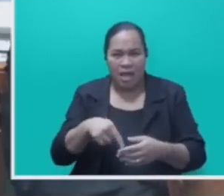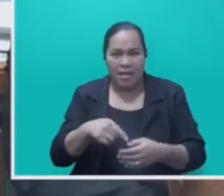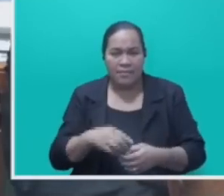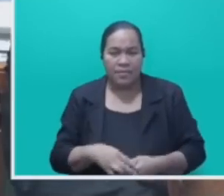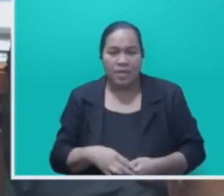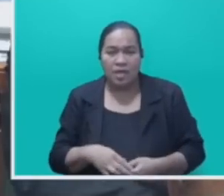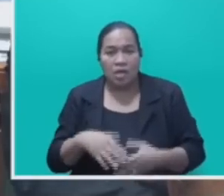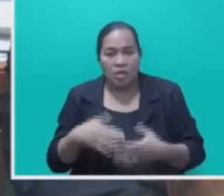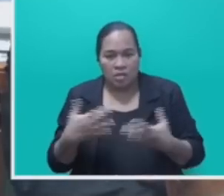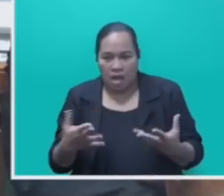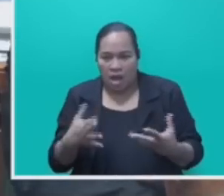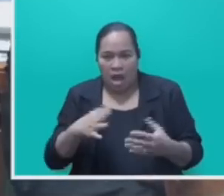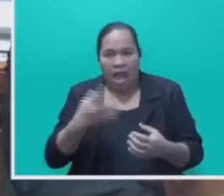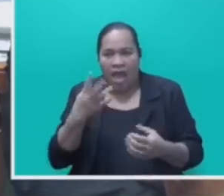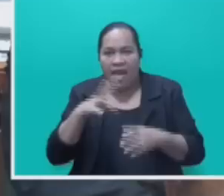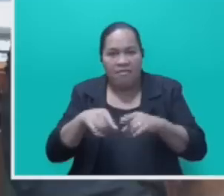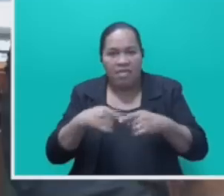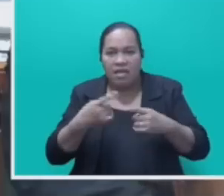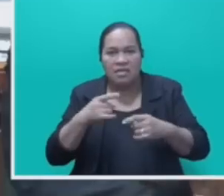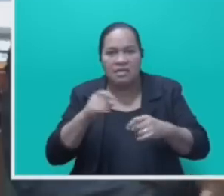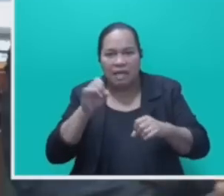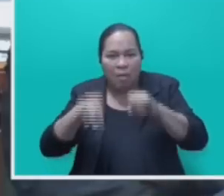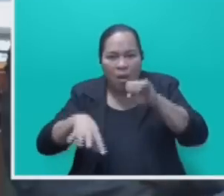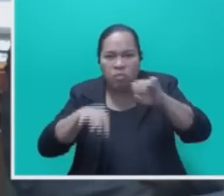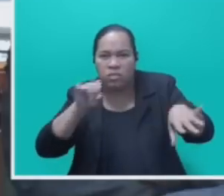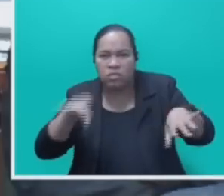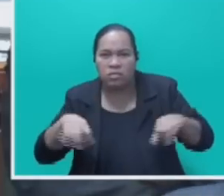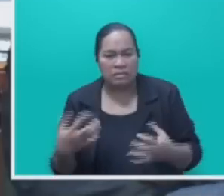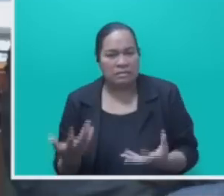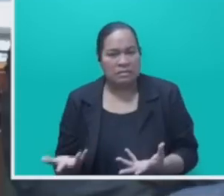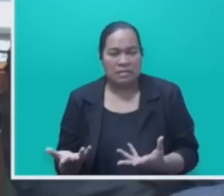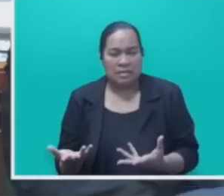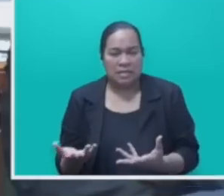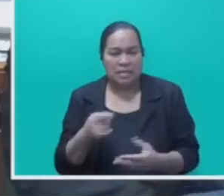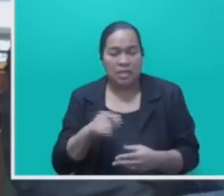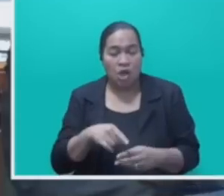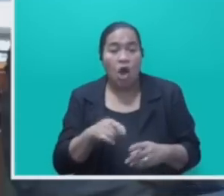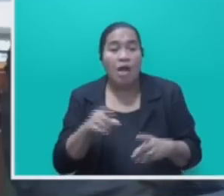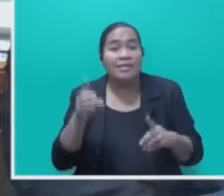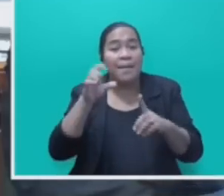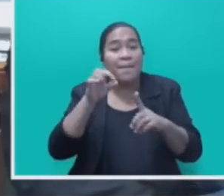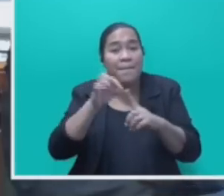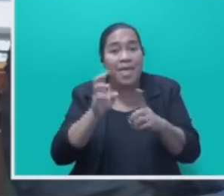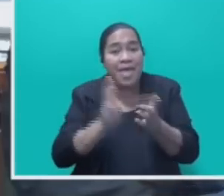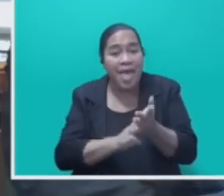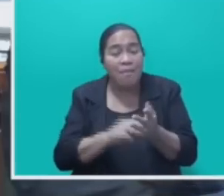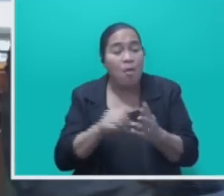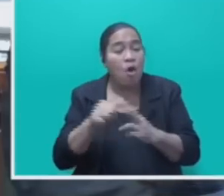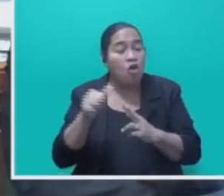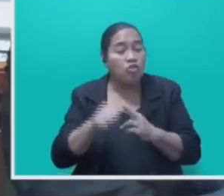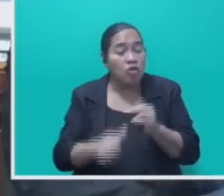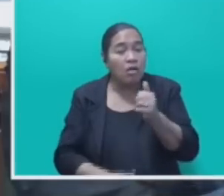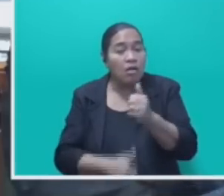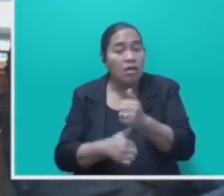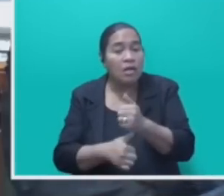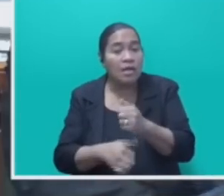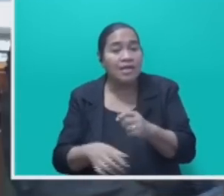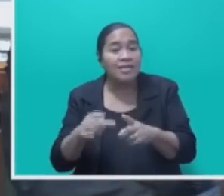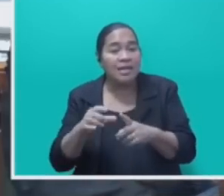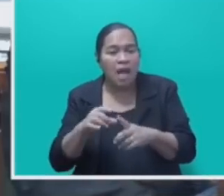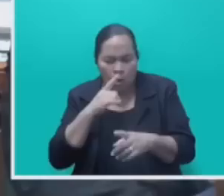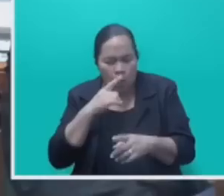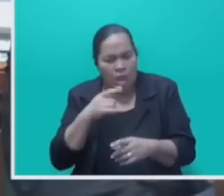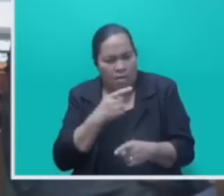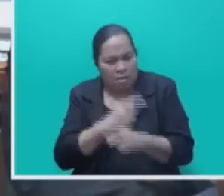to be falling on all fronts. The PM and Deputy PM too are at loggerheads of the question of a mini